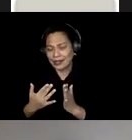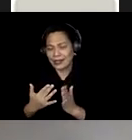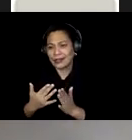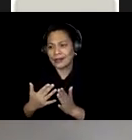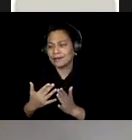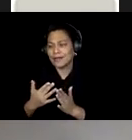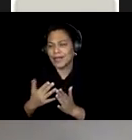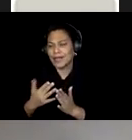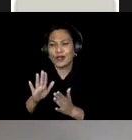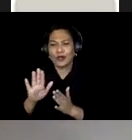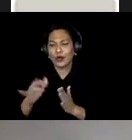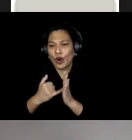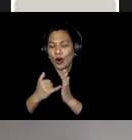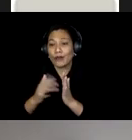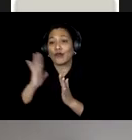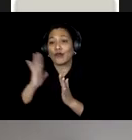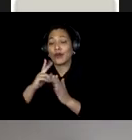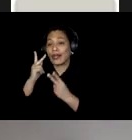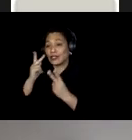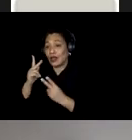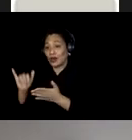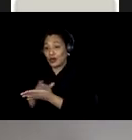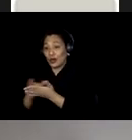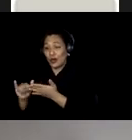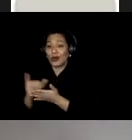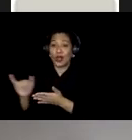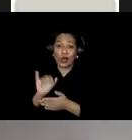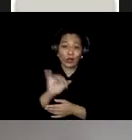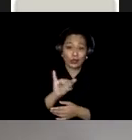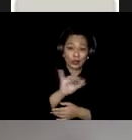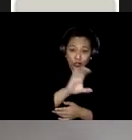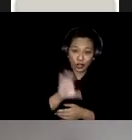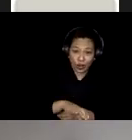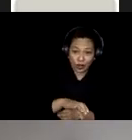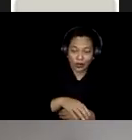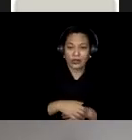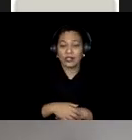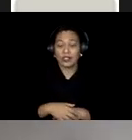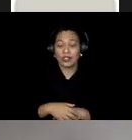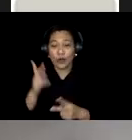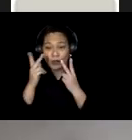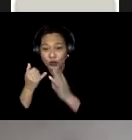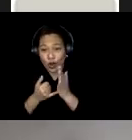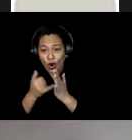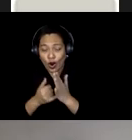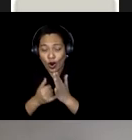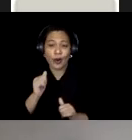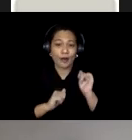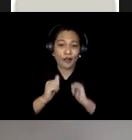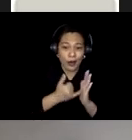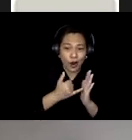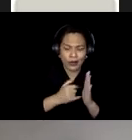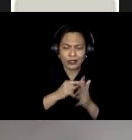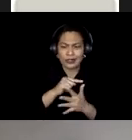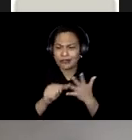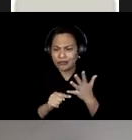whose work I had seen in New York and in Chicago. Oh, that's great. So yeah, you have like visual arts, performing arts. So these are kind of all of